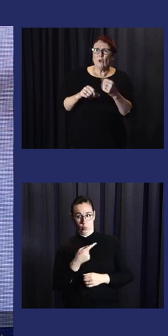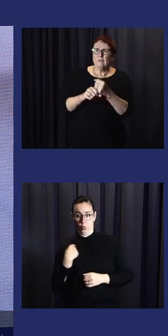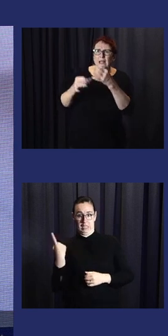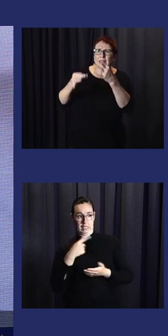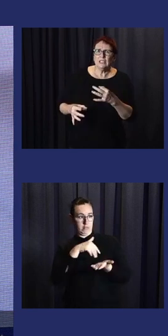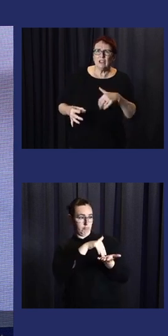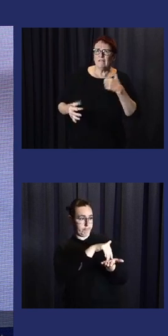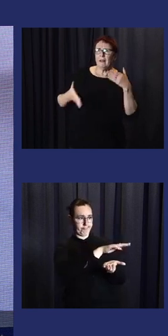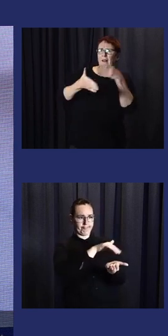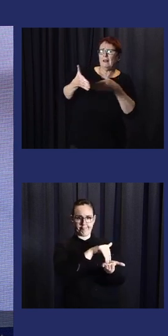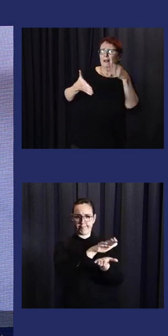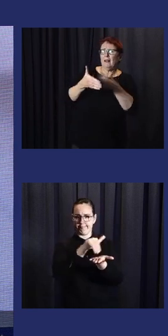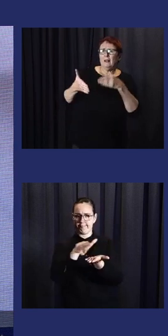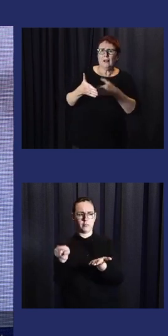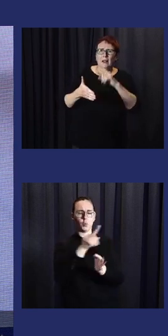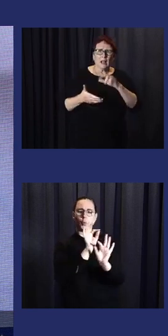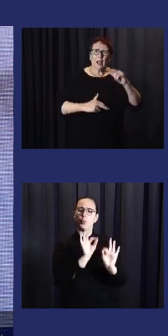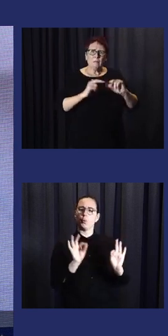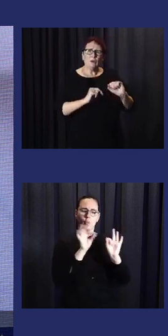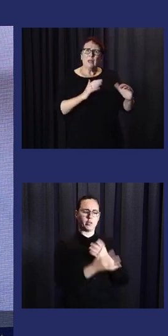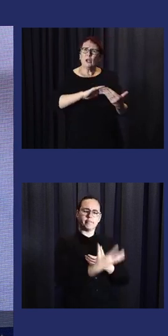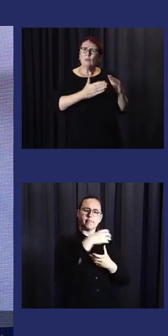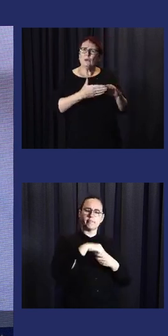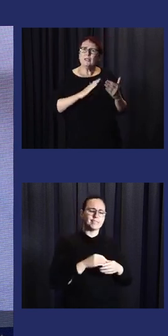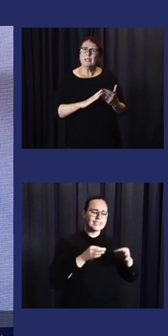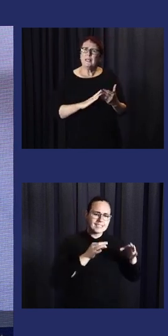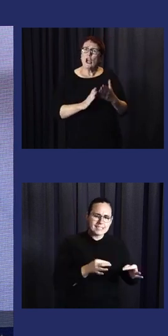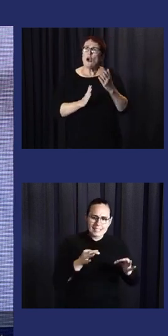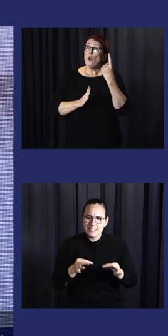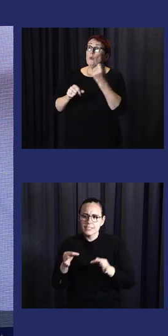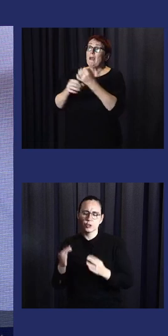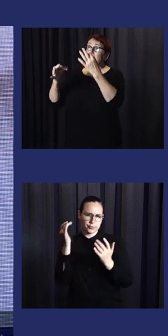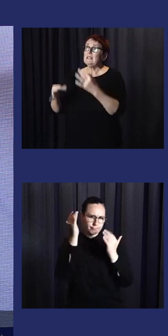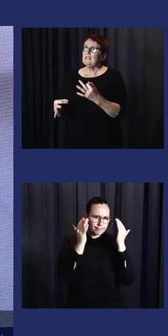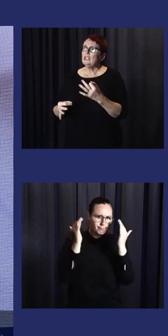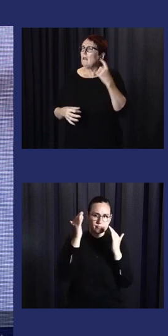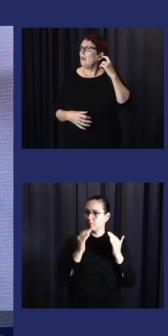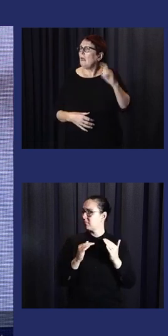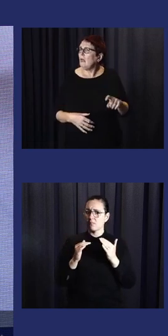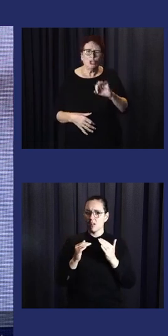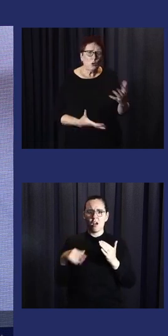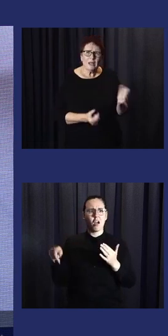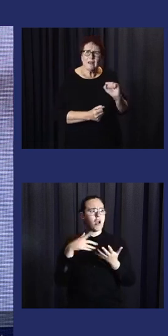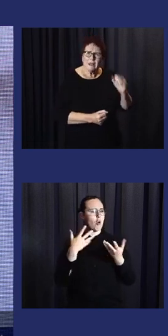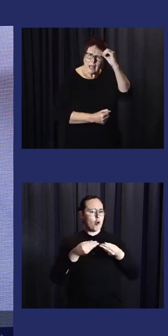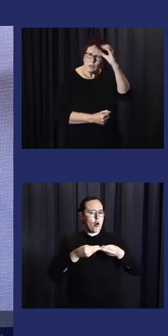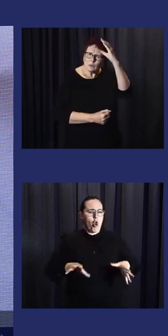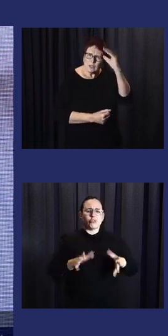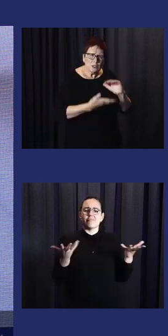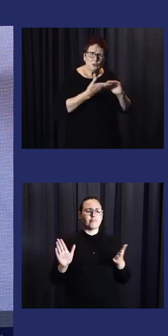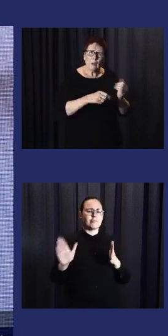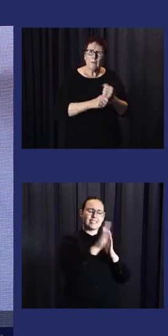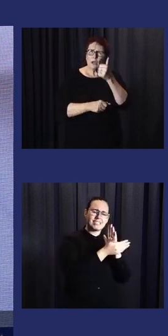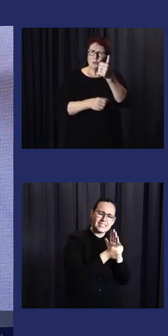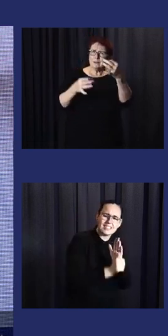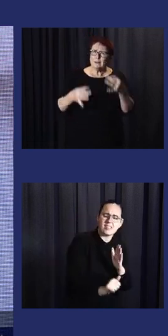build resilience of their community, we miss their specific expertise, skills, knowledge and experience. Local